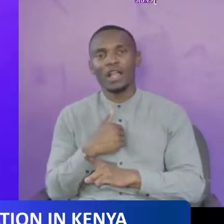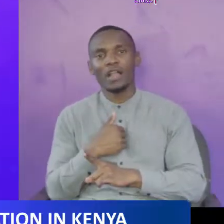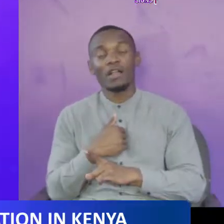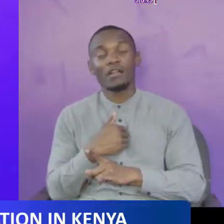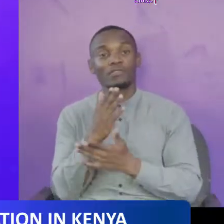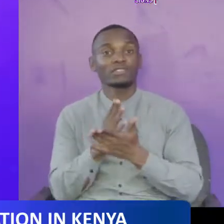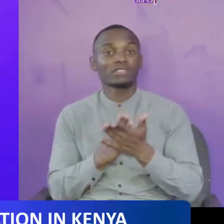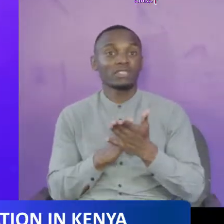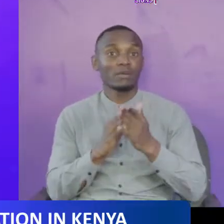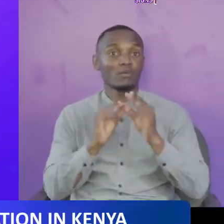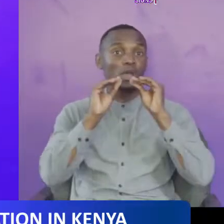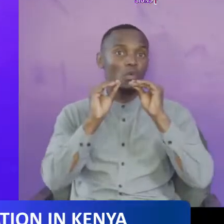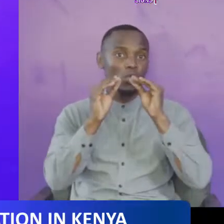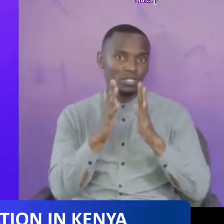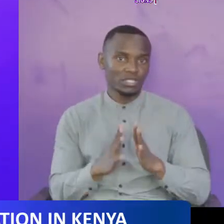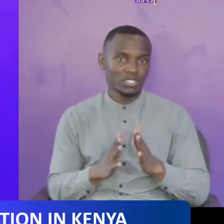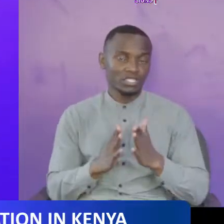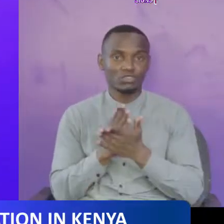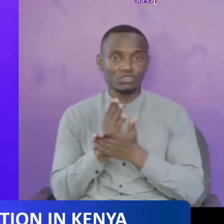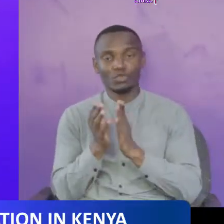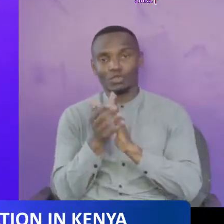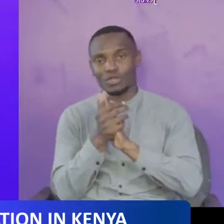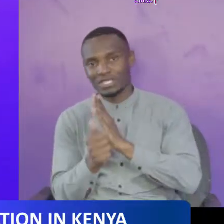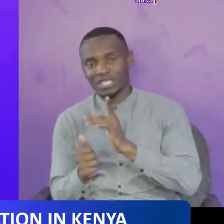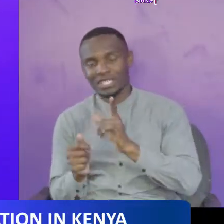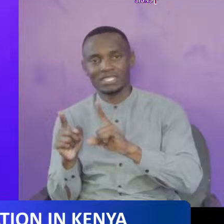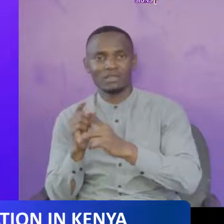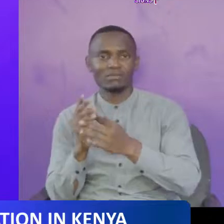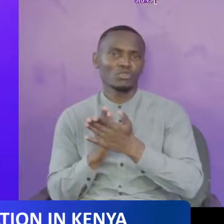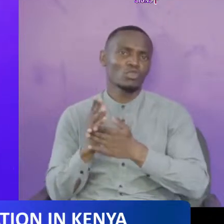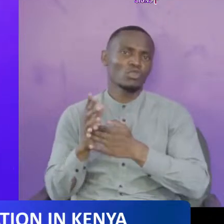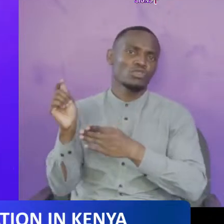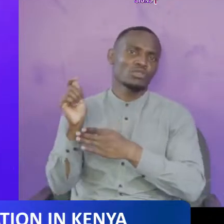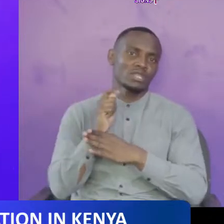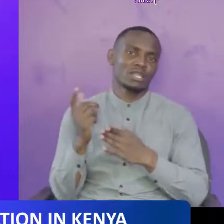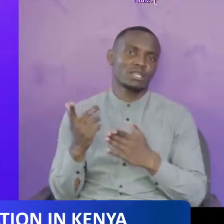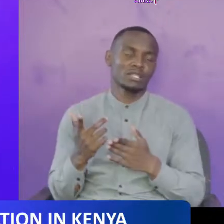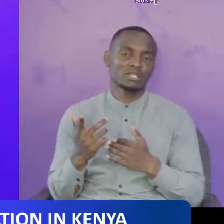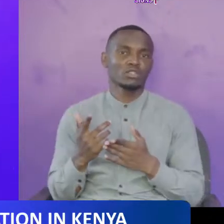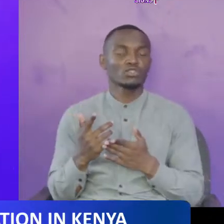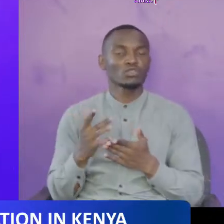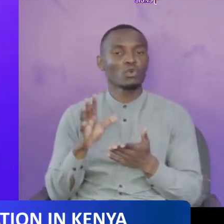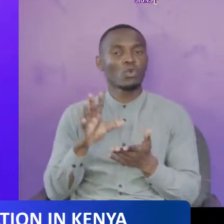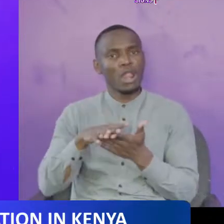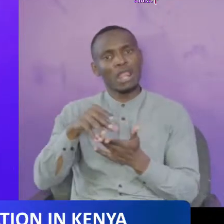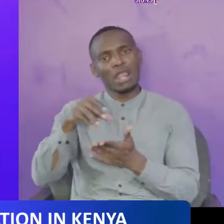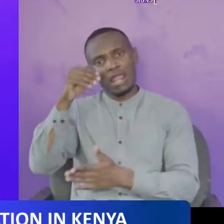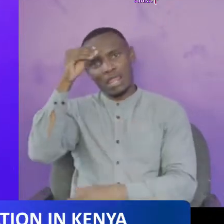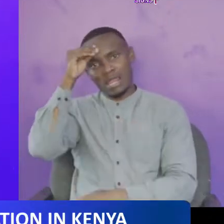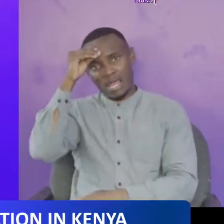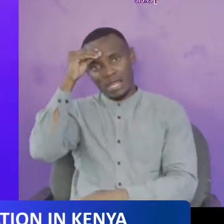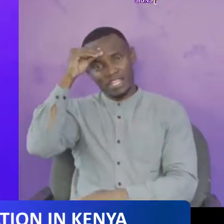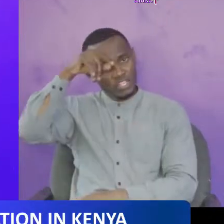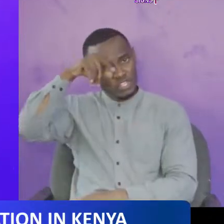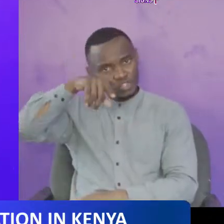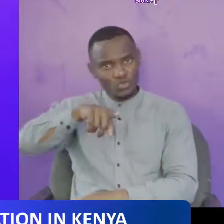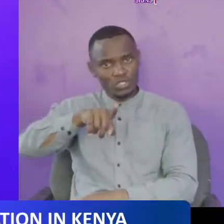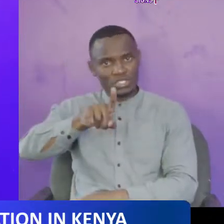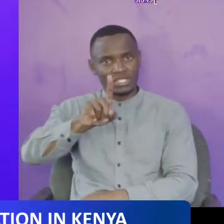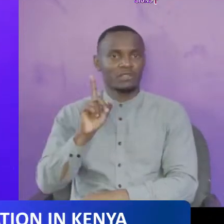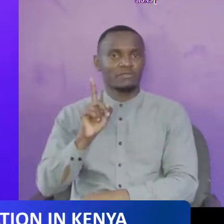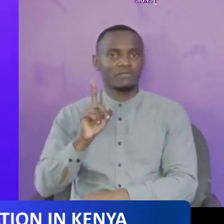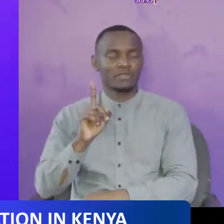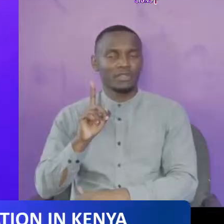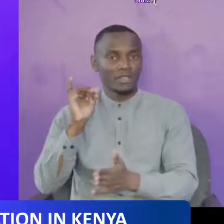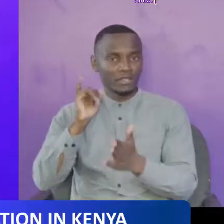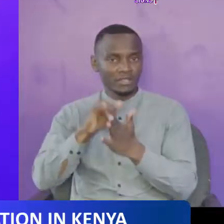strength, by skills, by being trained, by their gifting. So discovering who you are will help